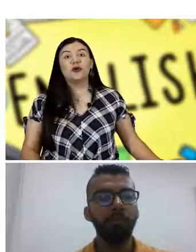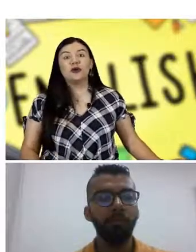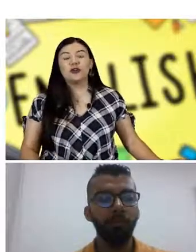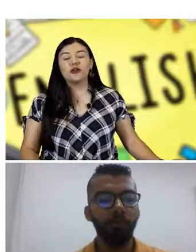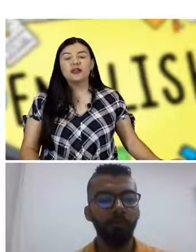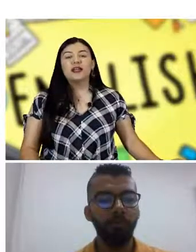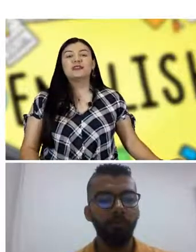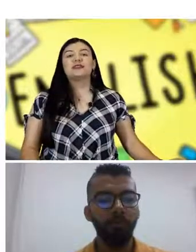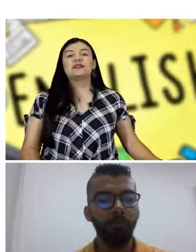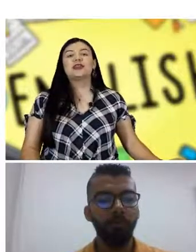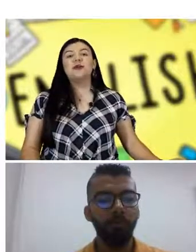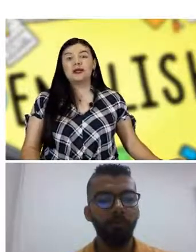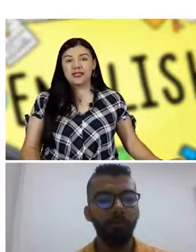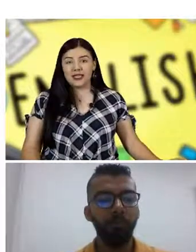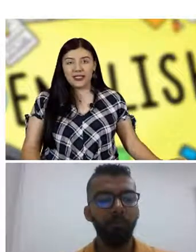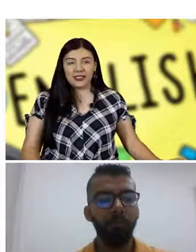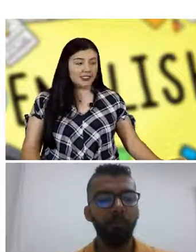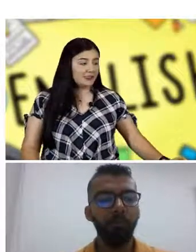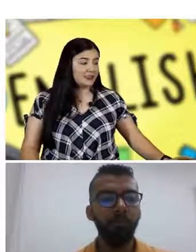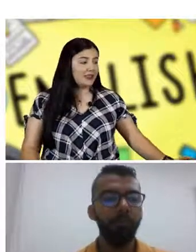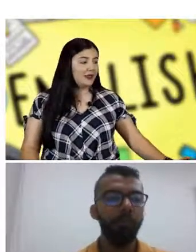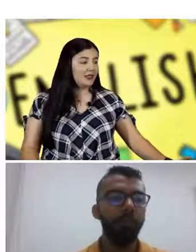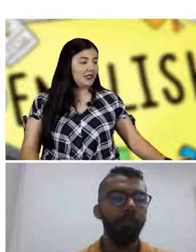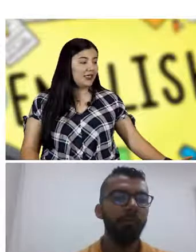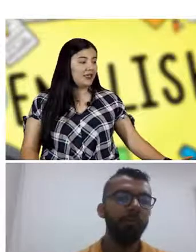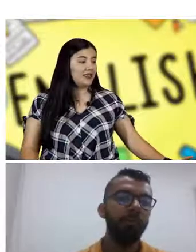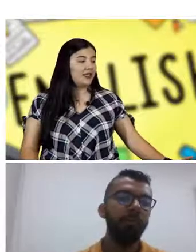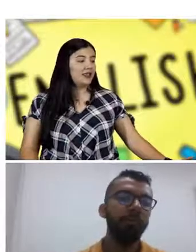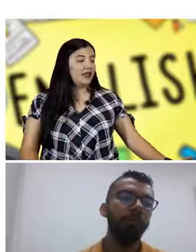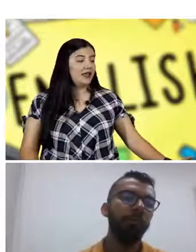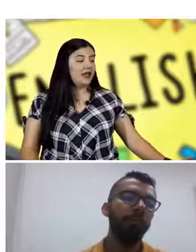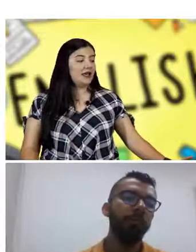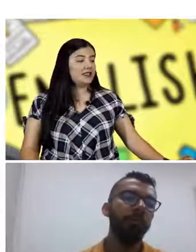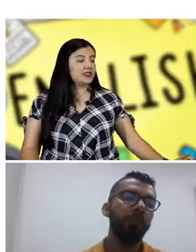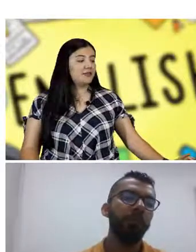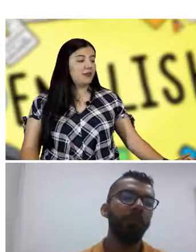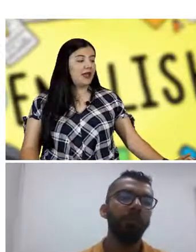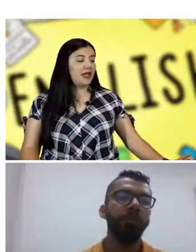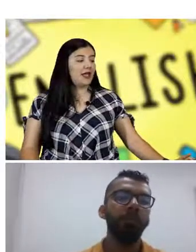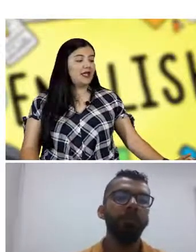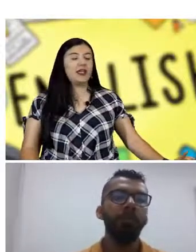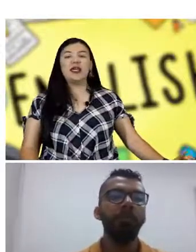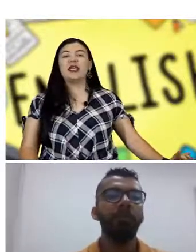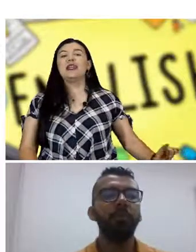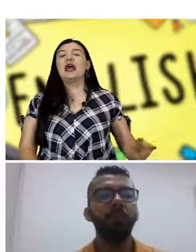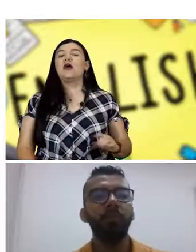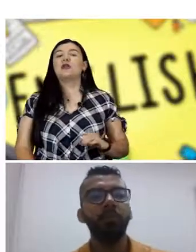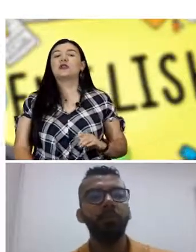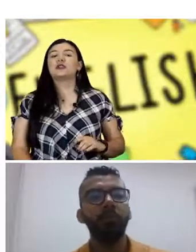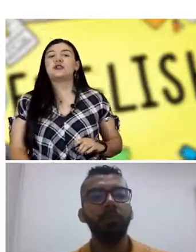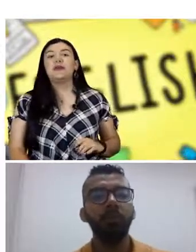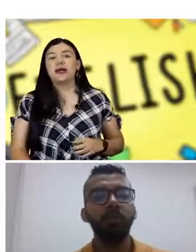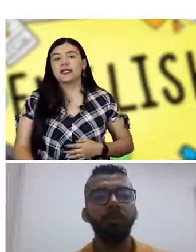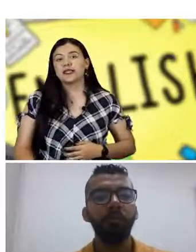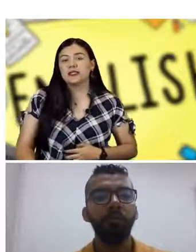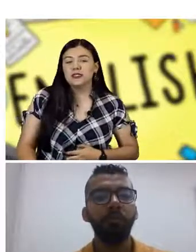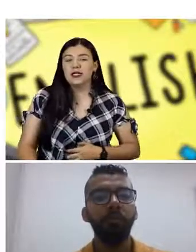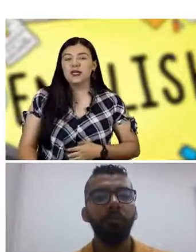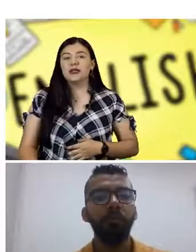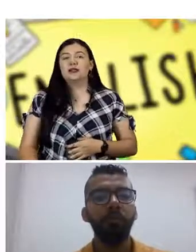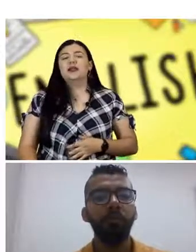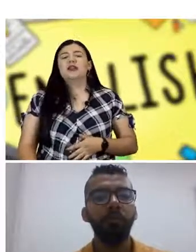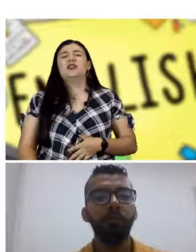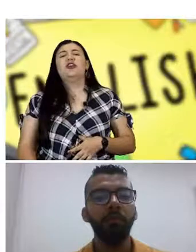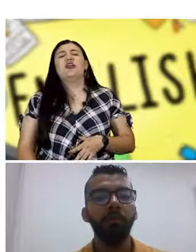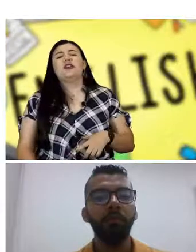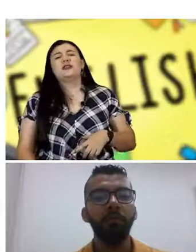this word. Stomachache. Stomachache, it's pain in our stomach.